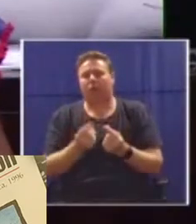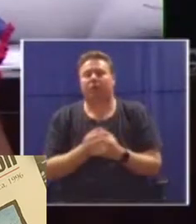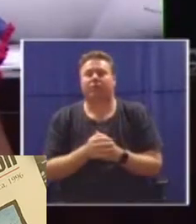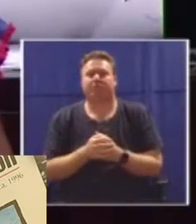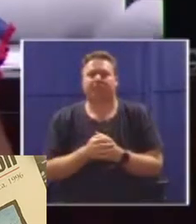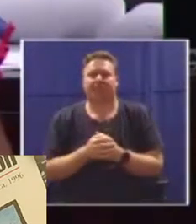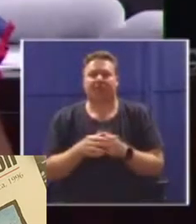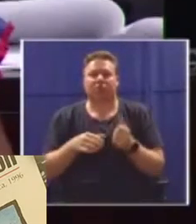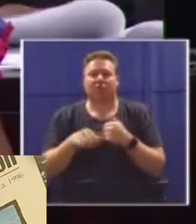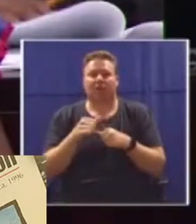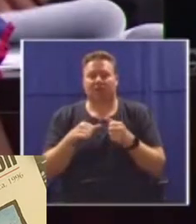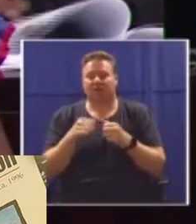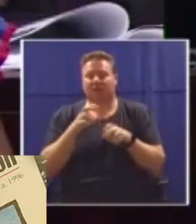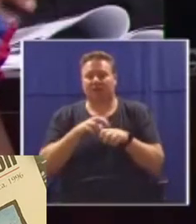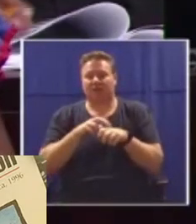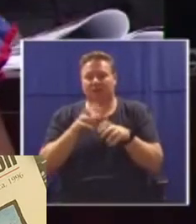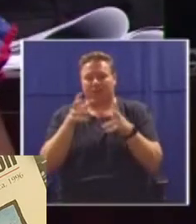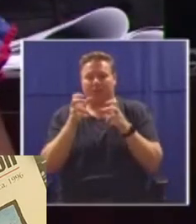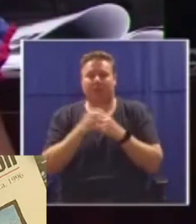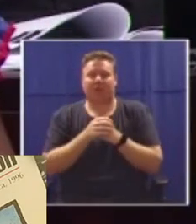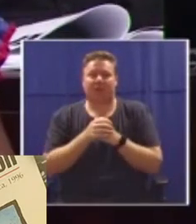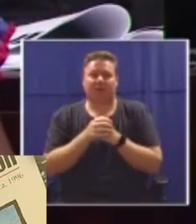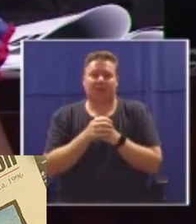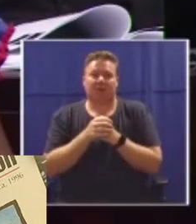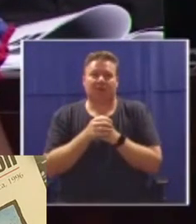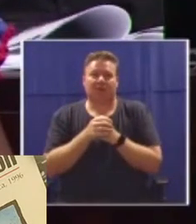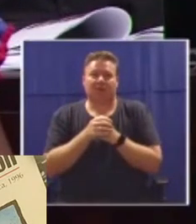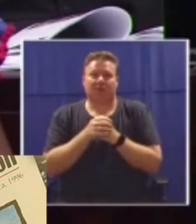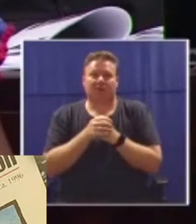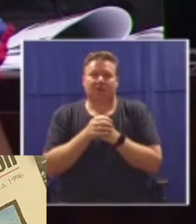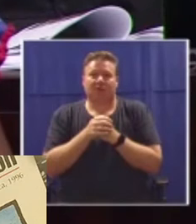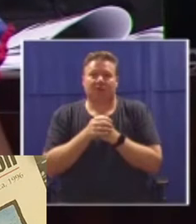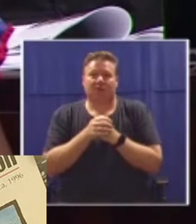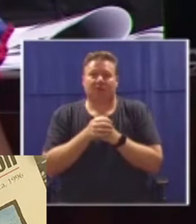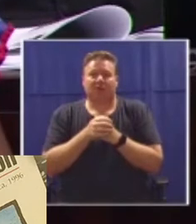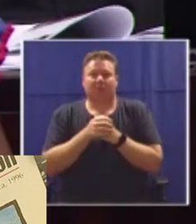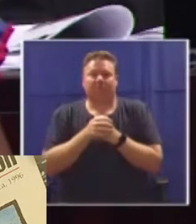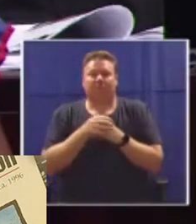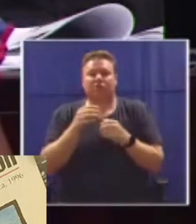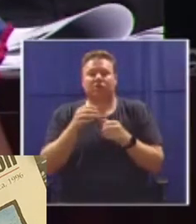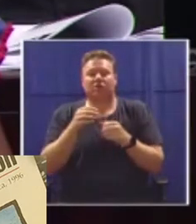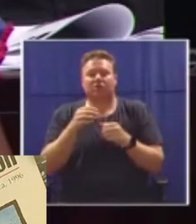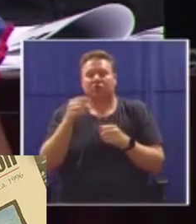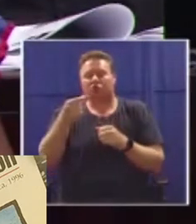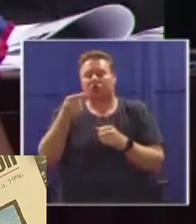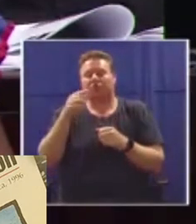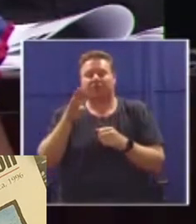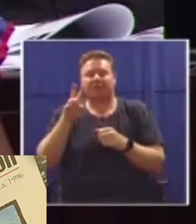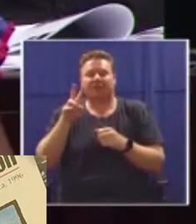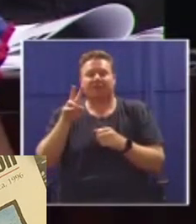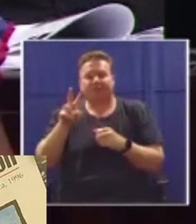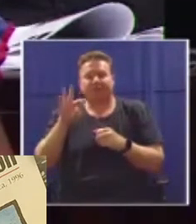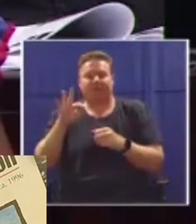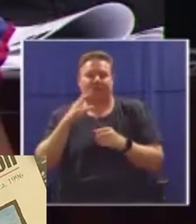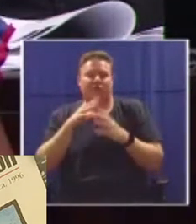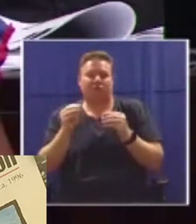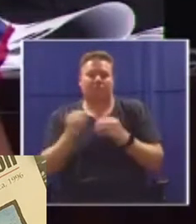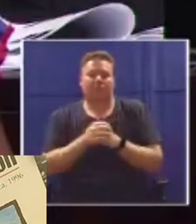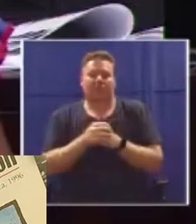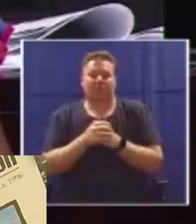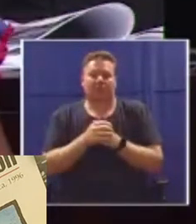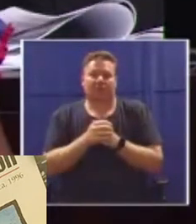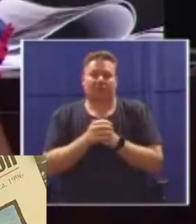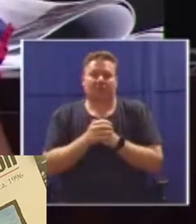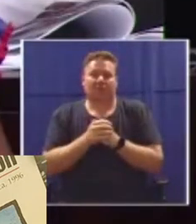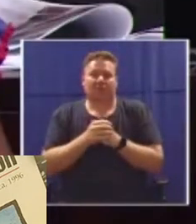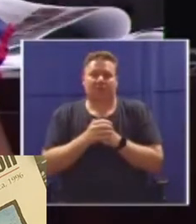to recognize that addressing the gender-based violence and femicide pandemic require the entirety of